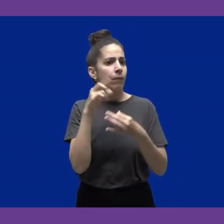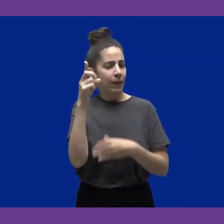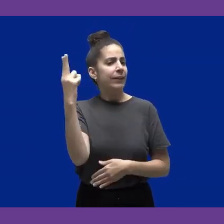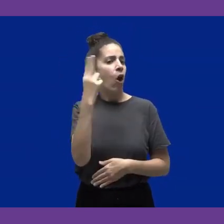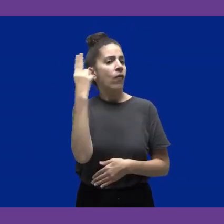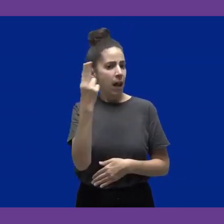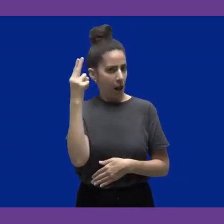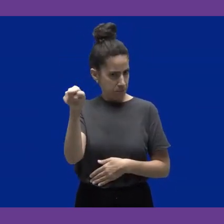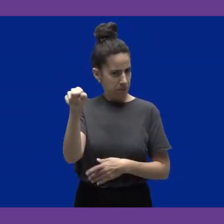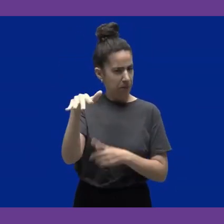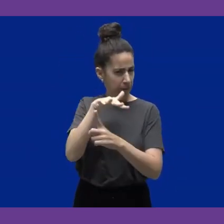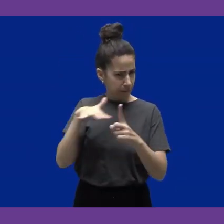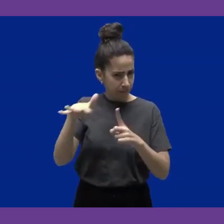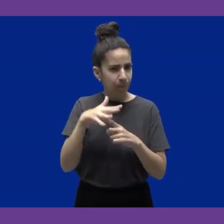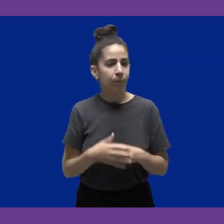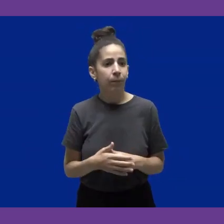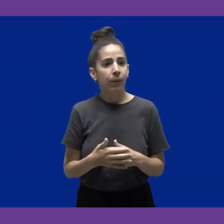is a transposition of the directive.